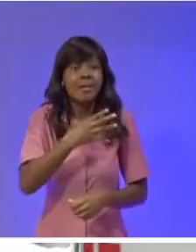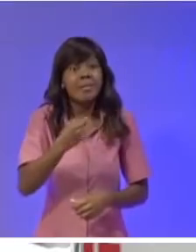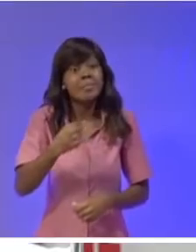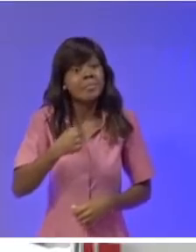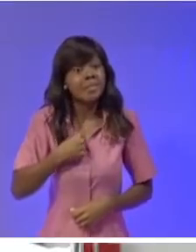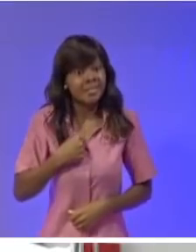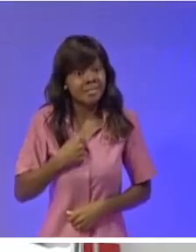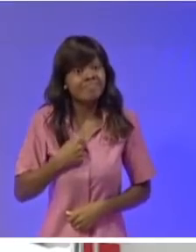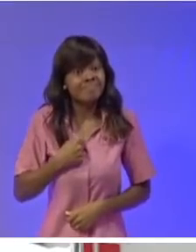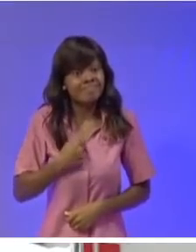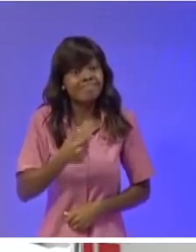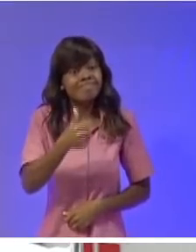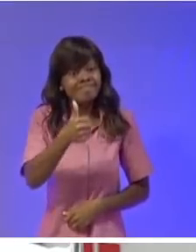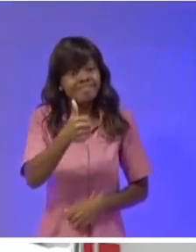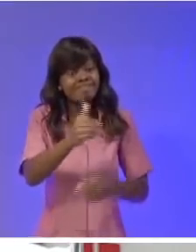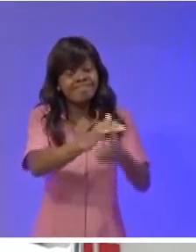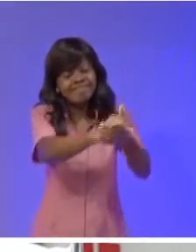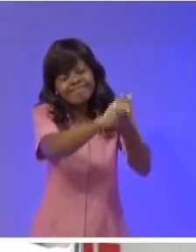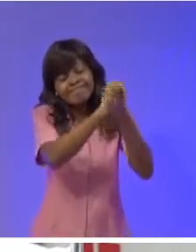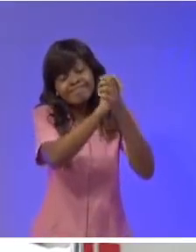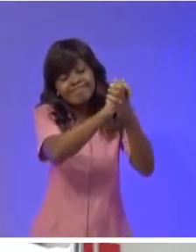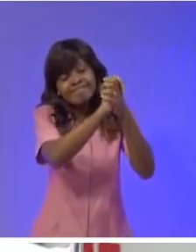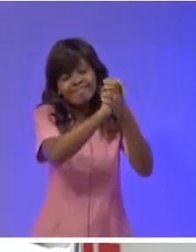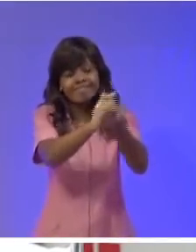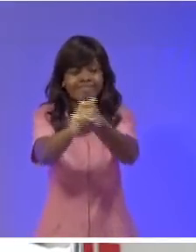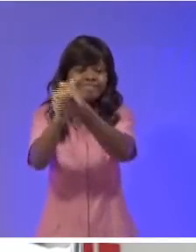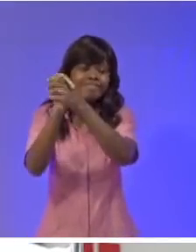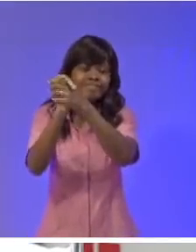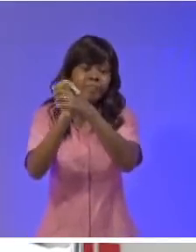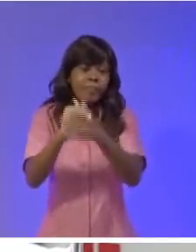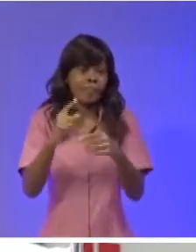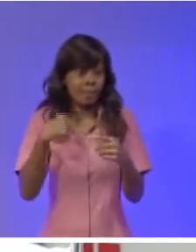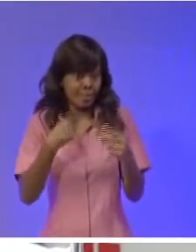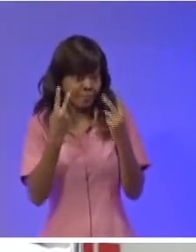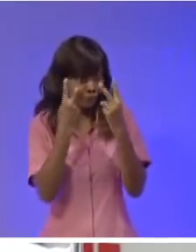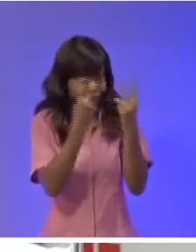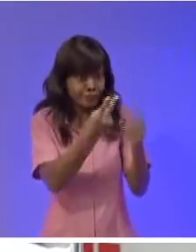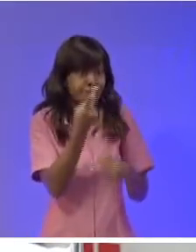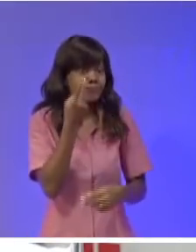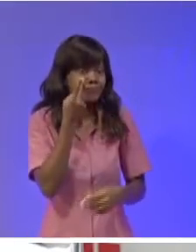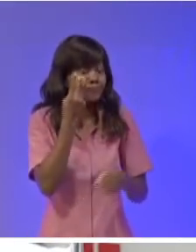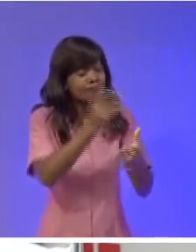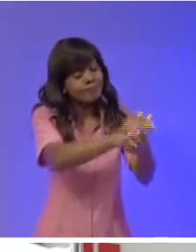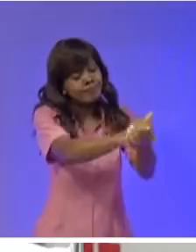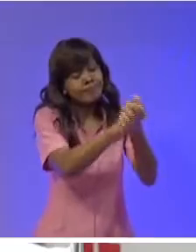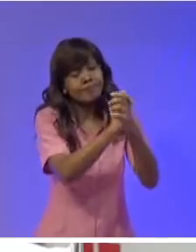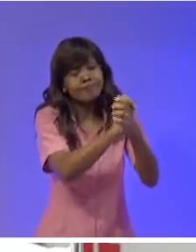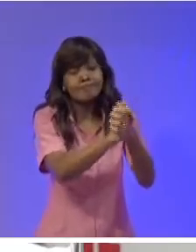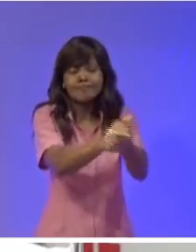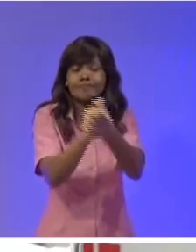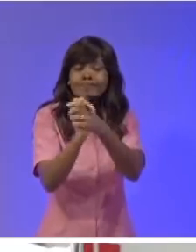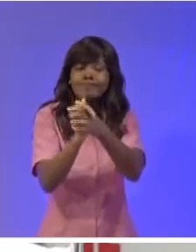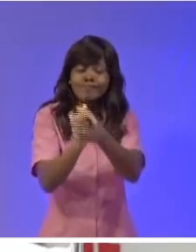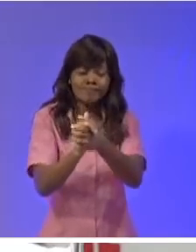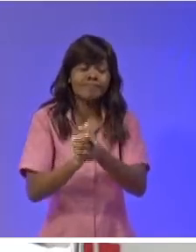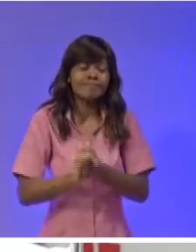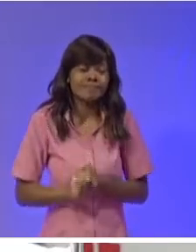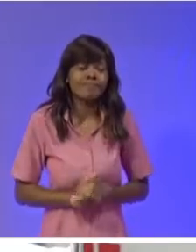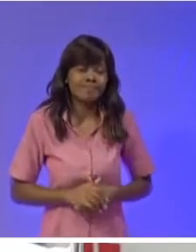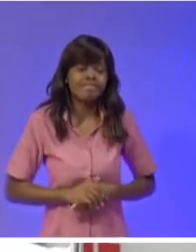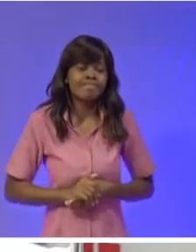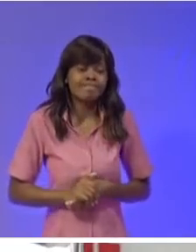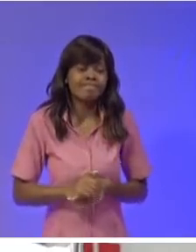them when I visited sites. We would sing carols for them. We will give them little tokens